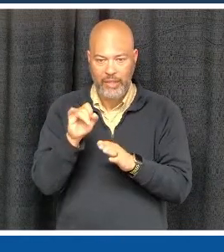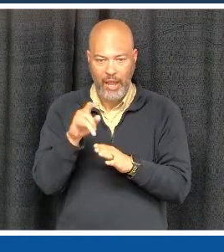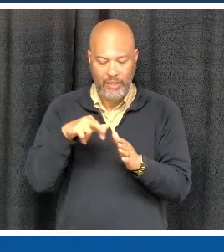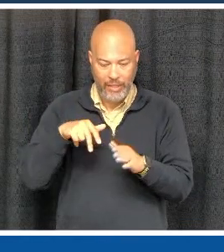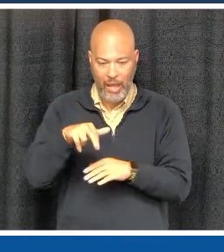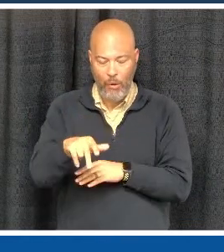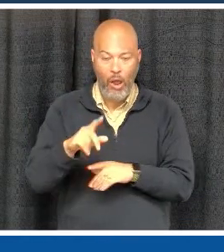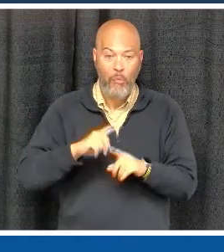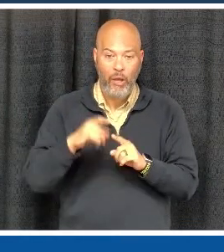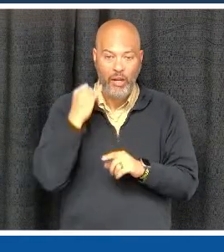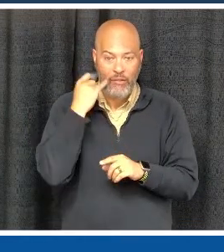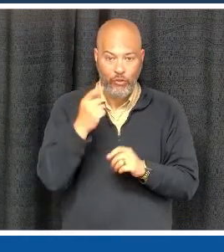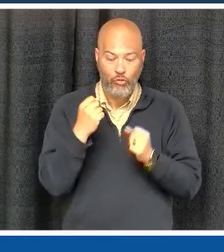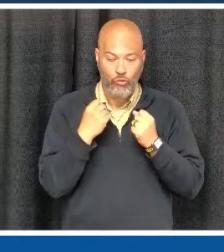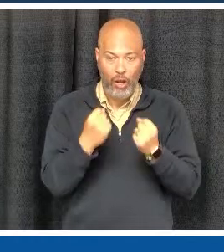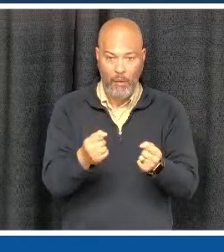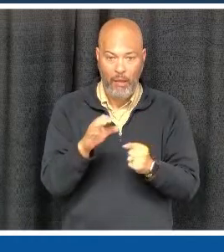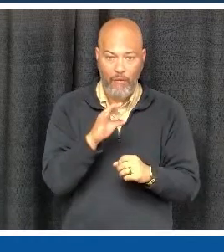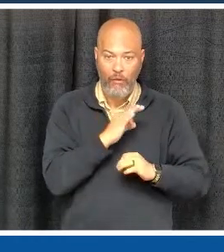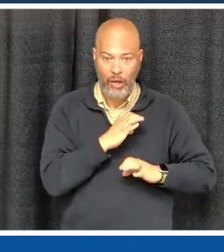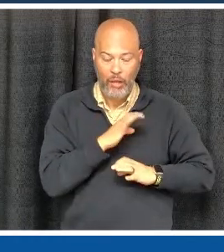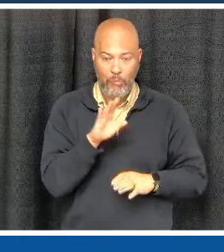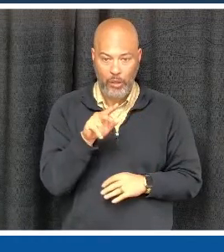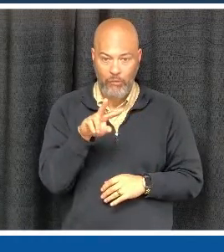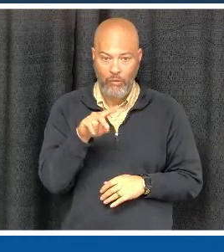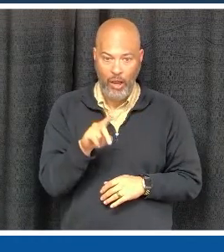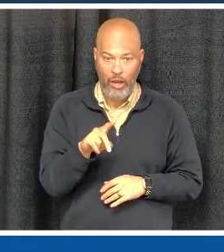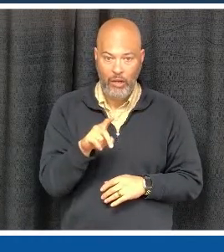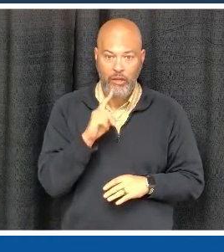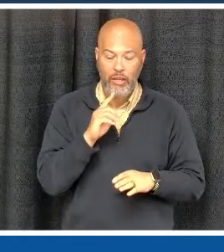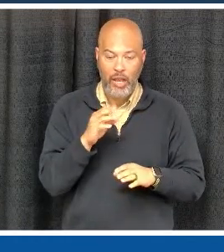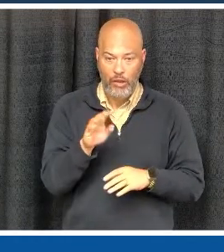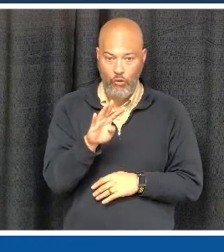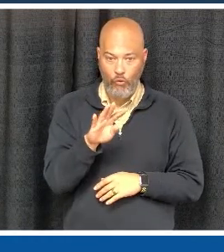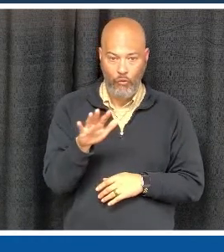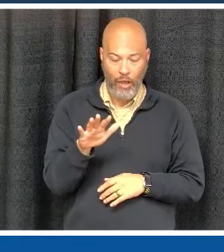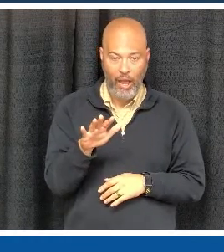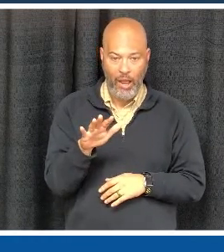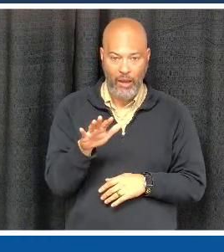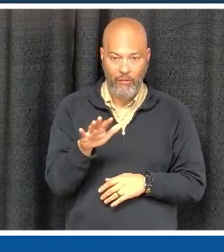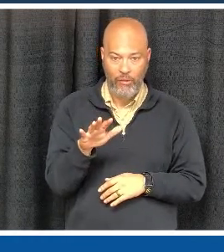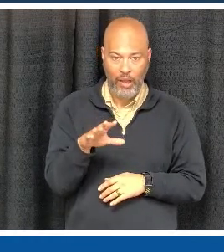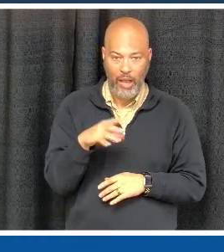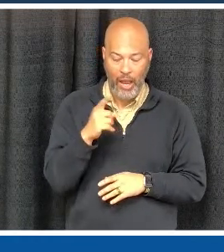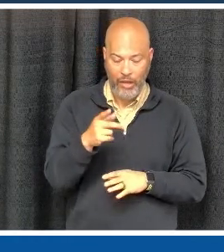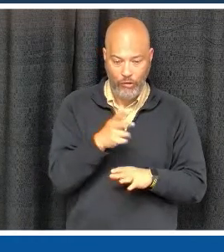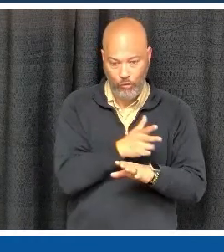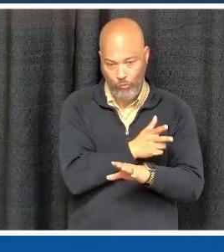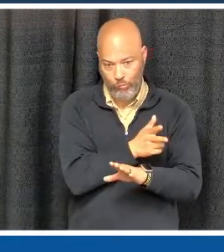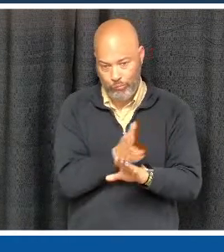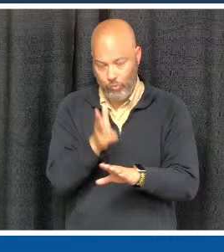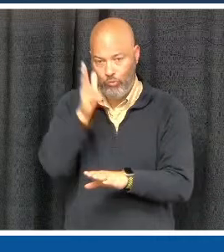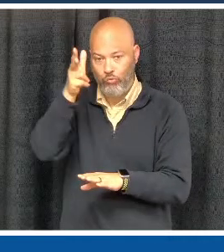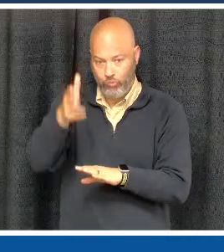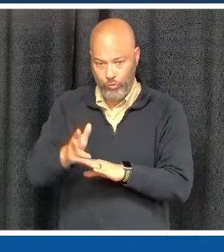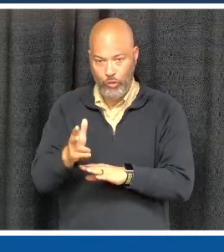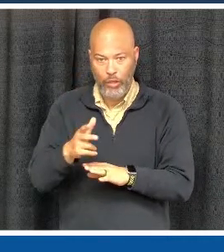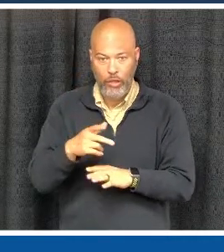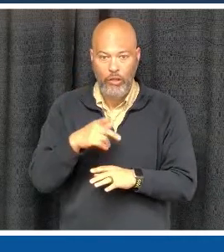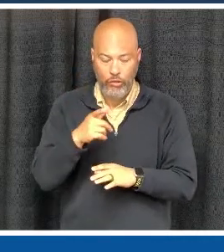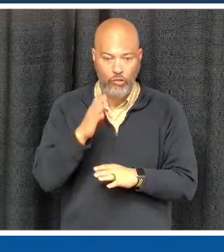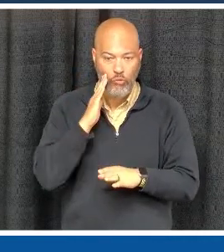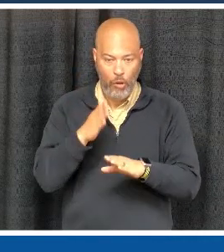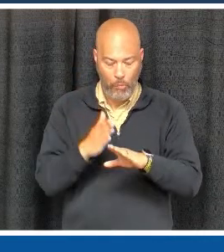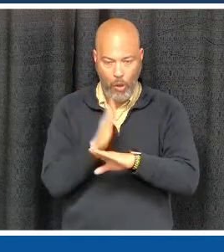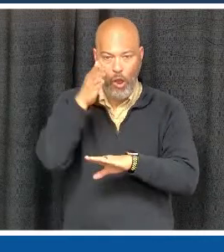down Fort Campbell Boulevard and you're driving and texting and there's a sidewalk and no 2-foot barrier, you're going to